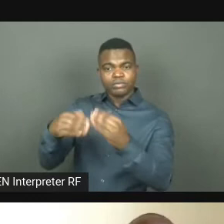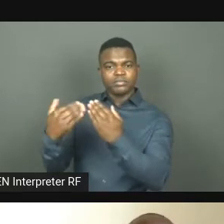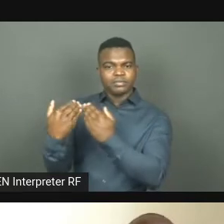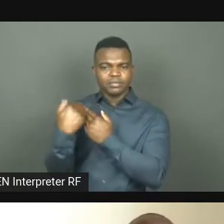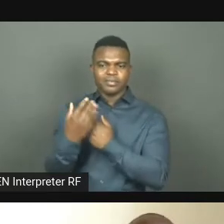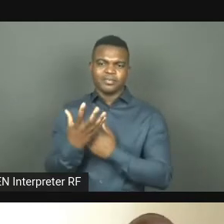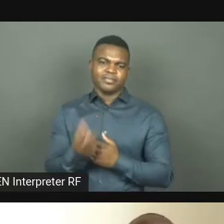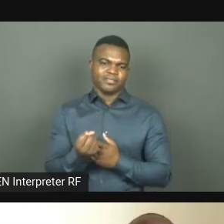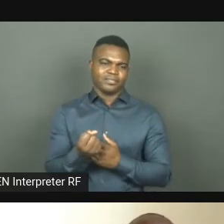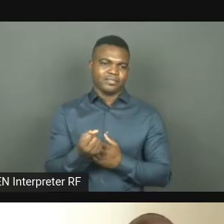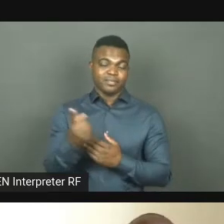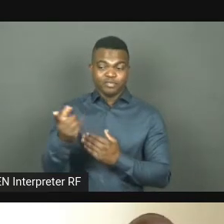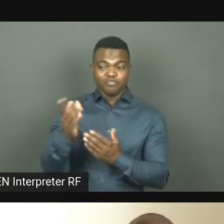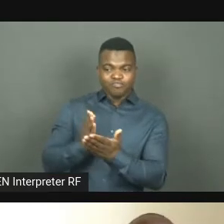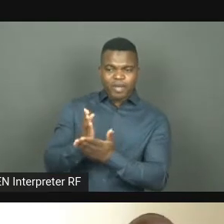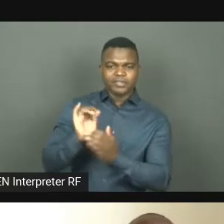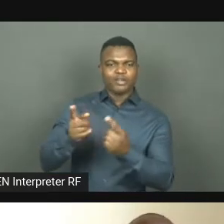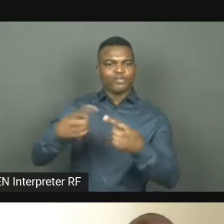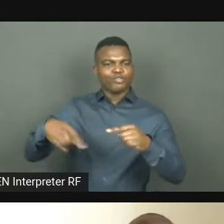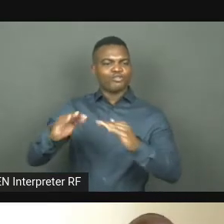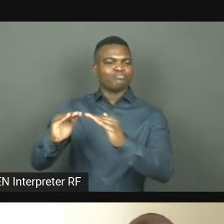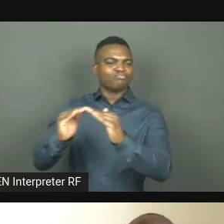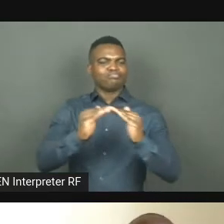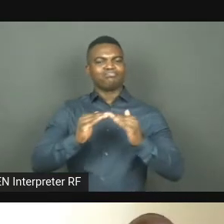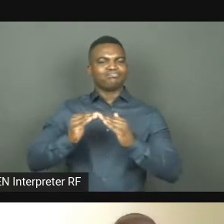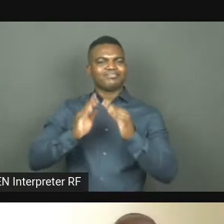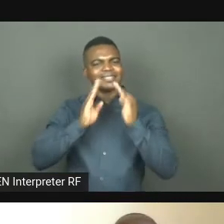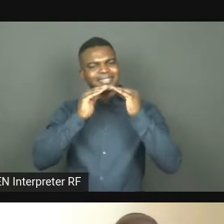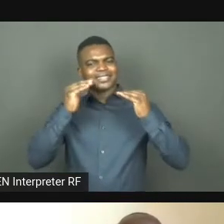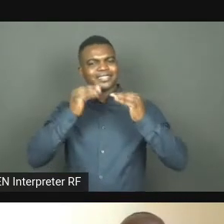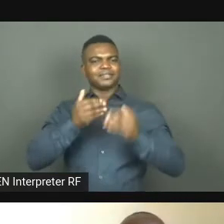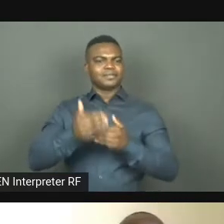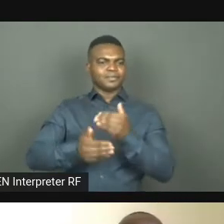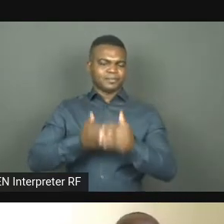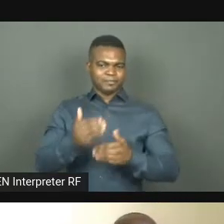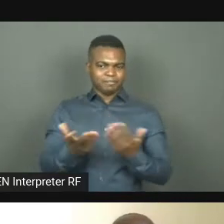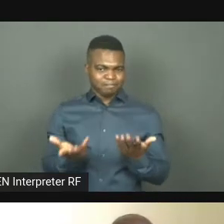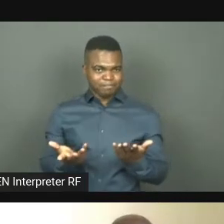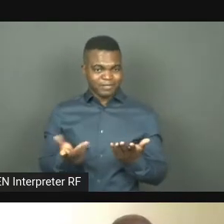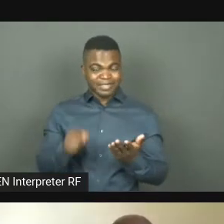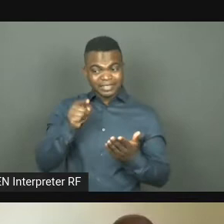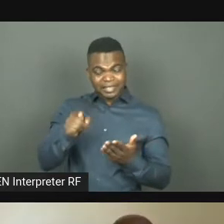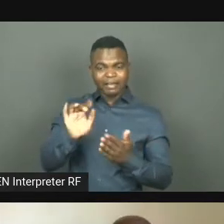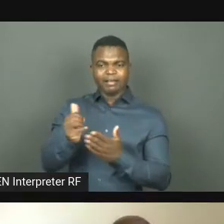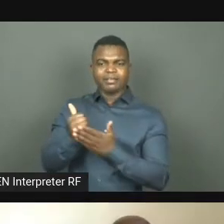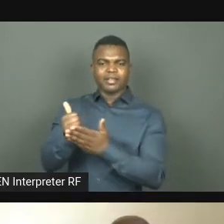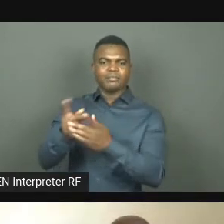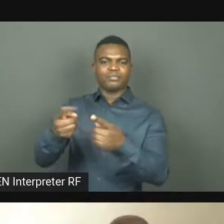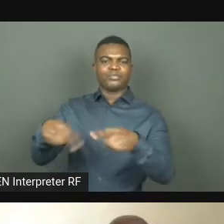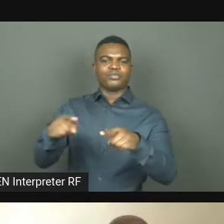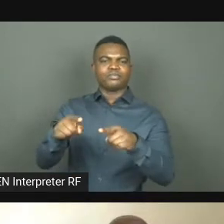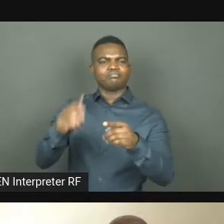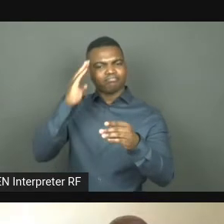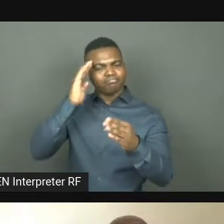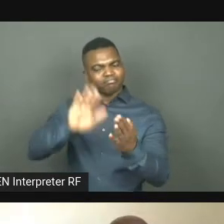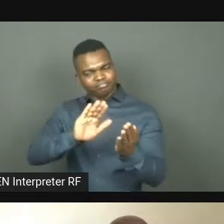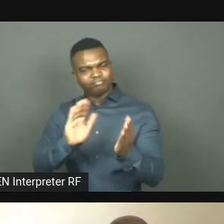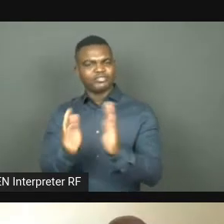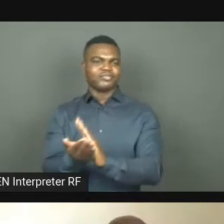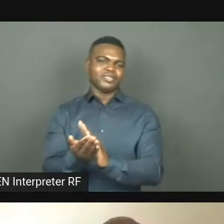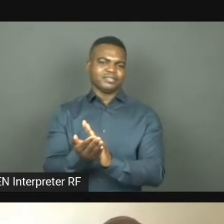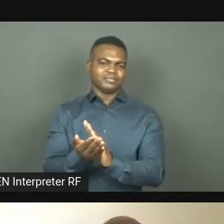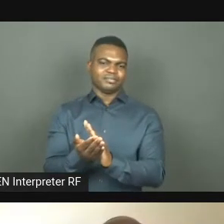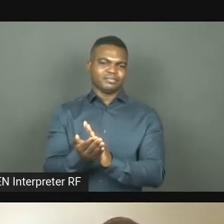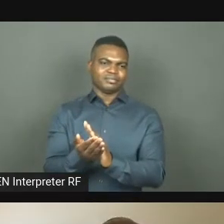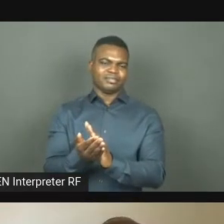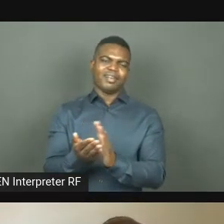or policymakers when doing like stuff around disability inclusion training, for example, I will ask someone, how would you